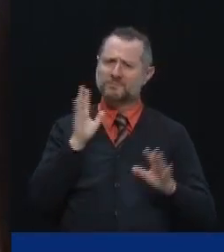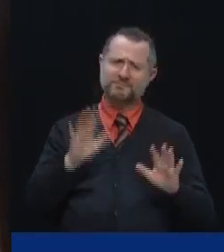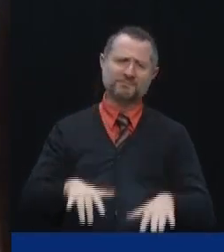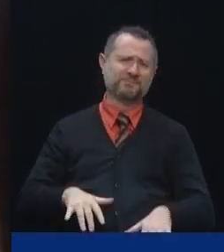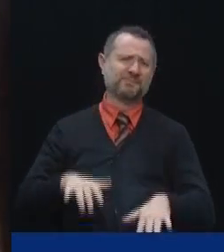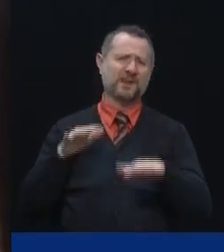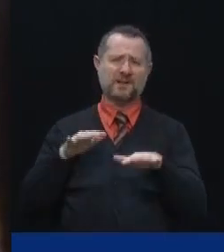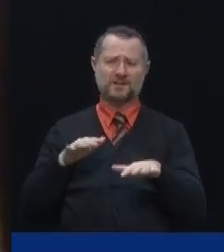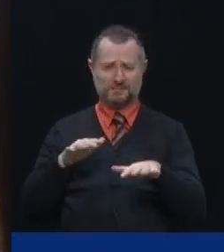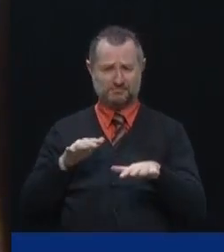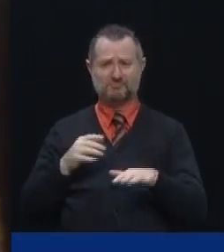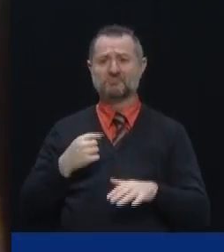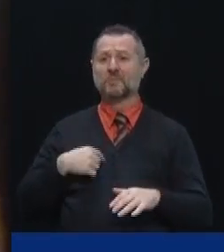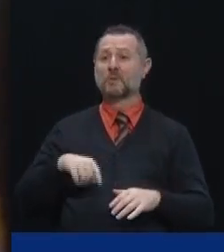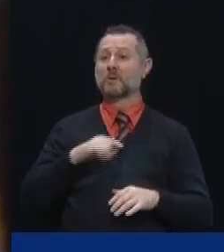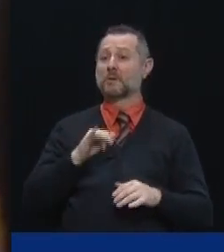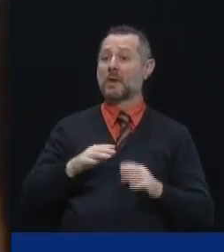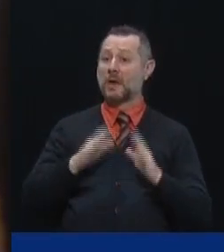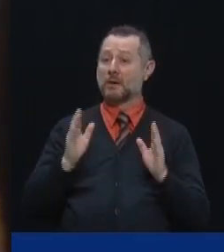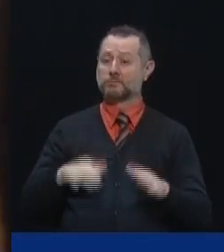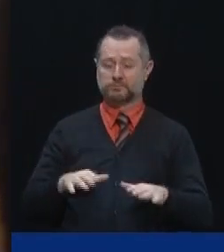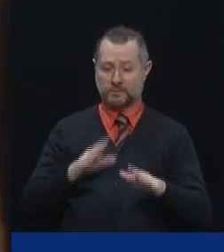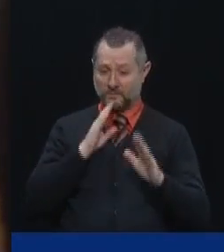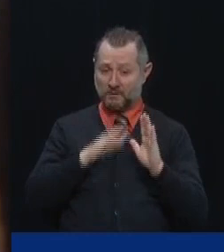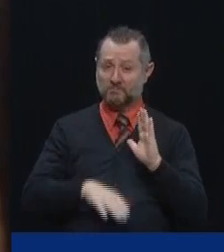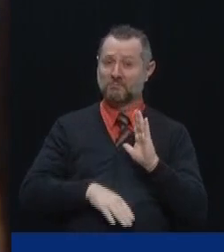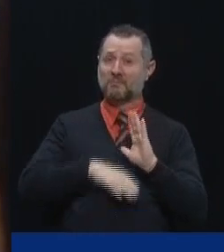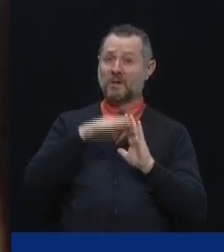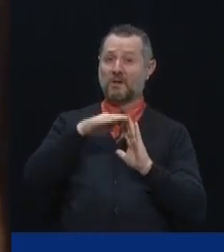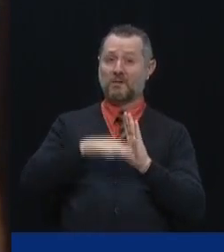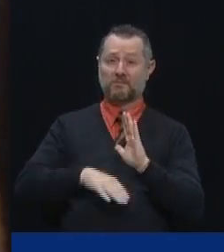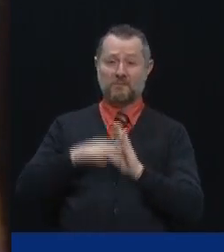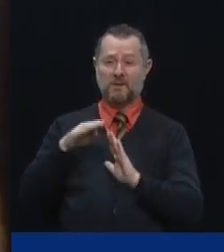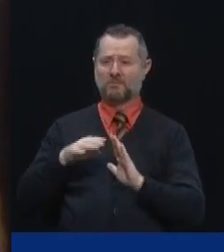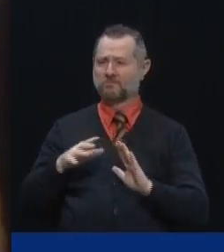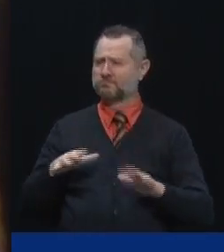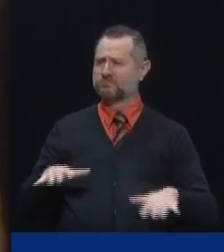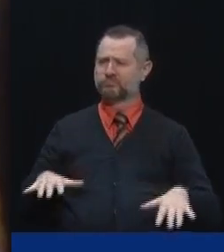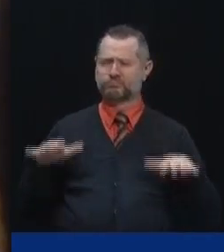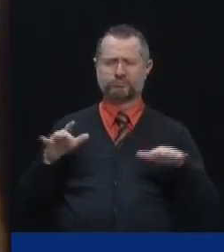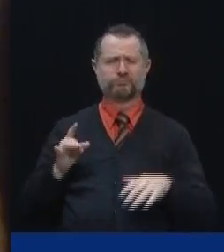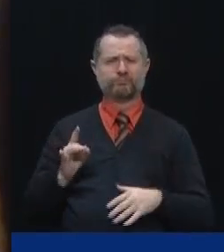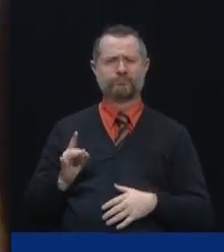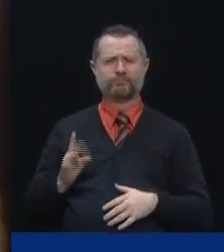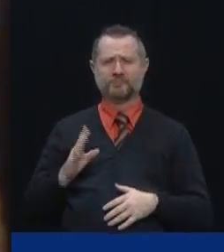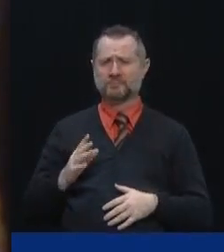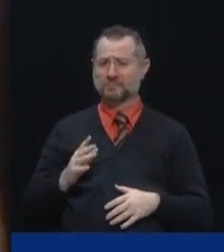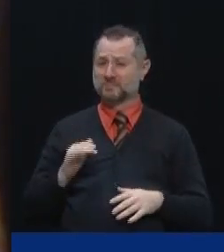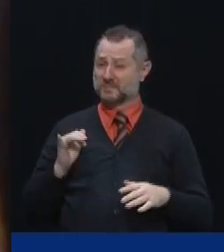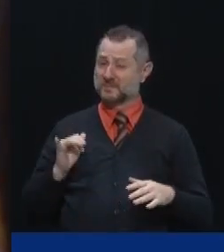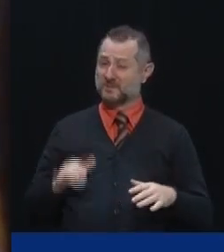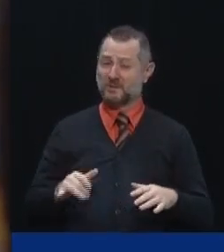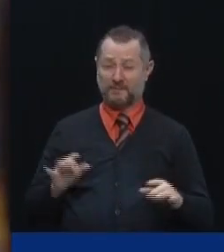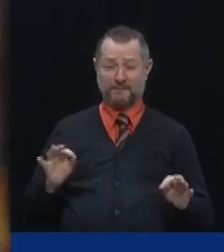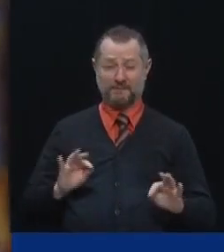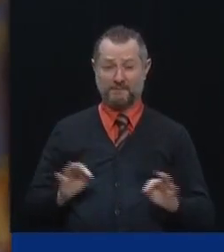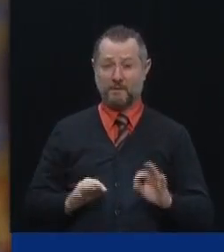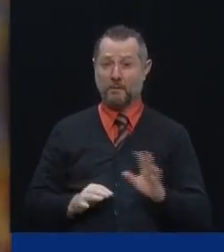standing outside a house that was flooded, and floods are nasty. They're nasty. You think it's just water that comes and goes.